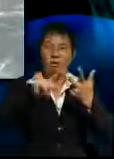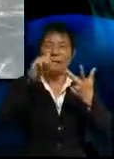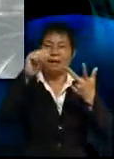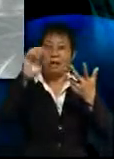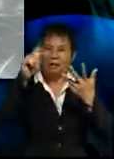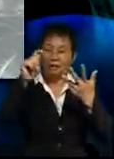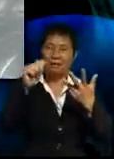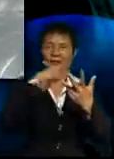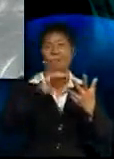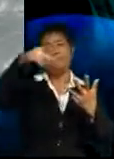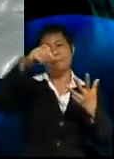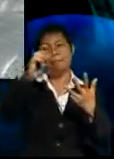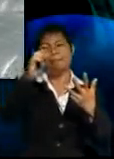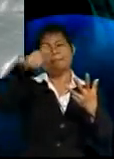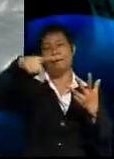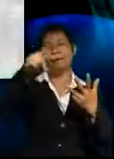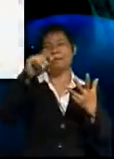and peptidase.